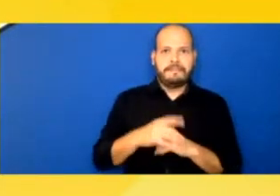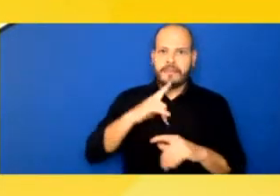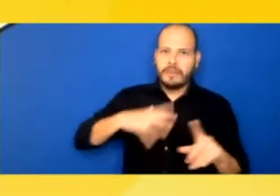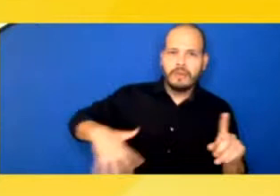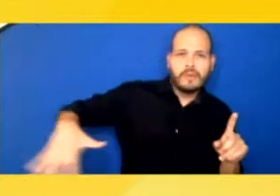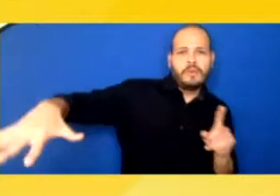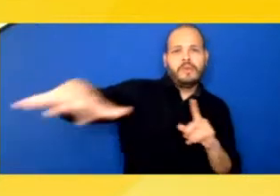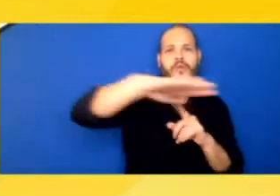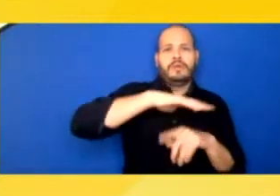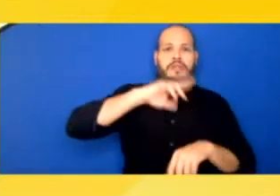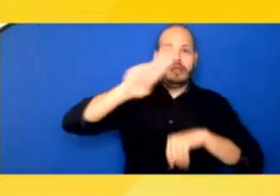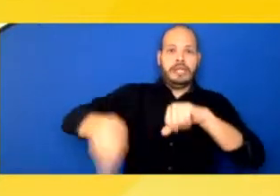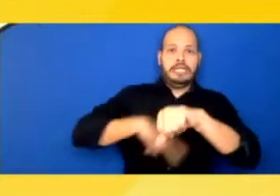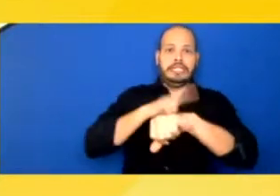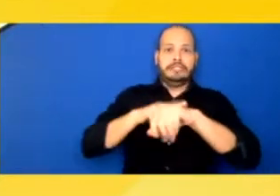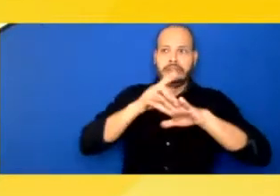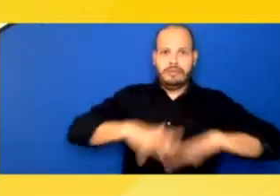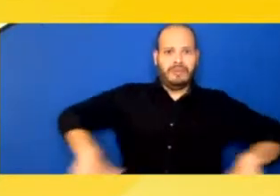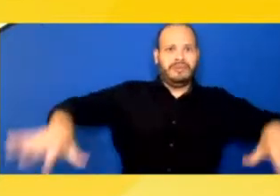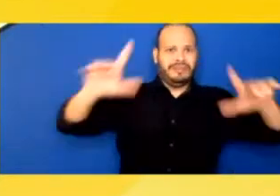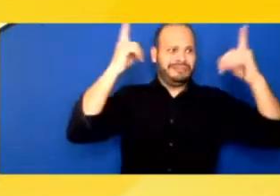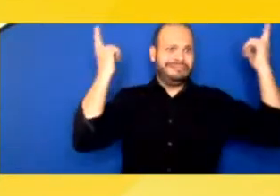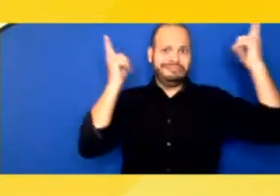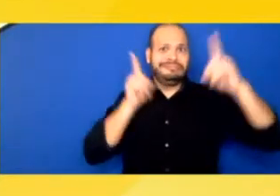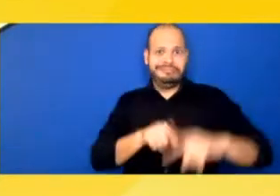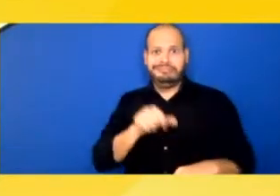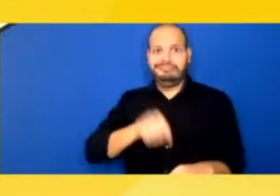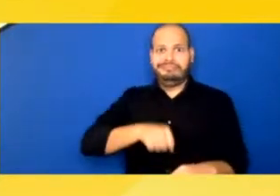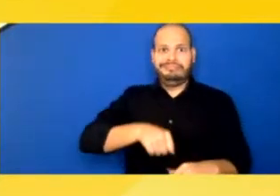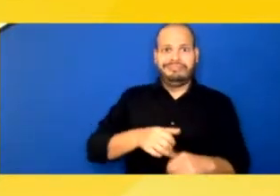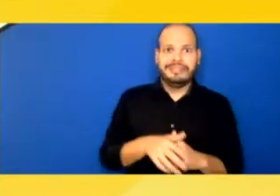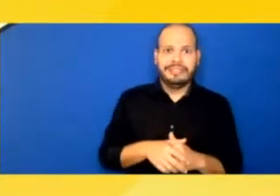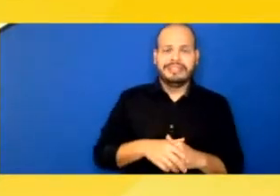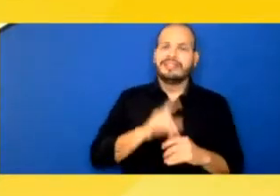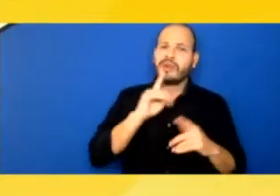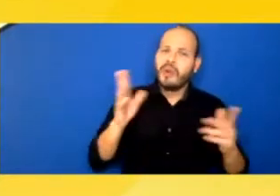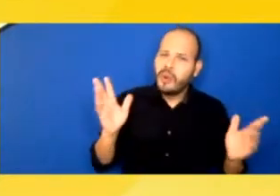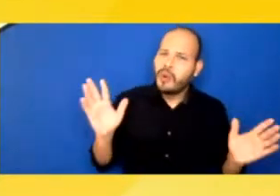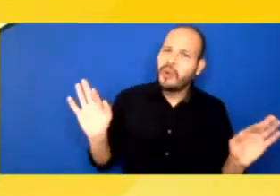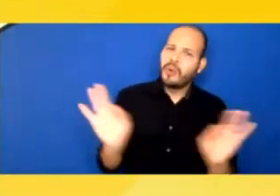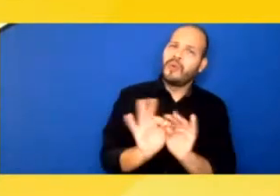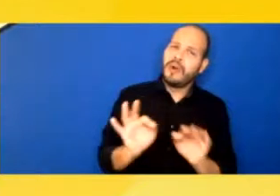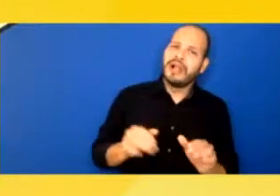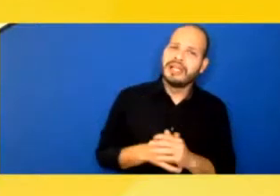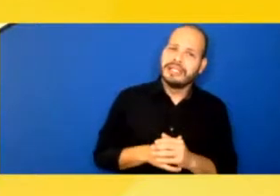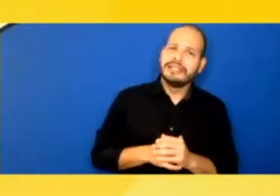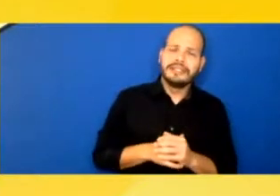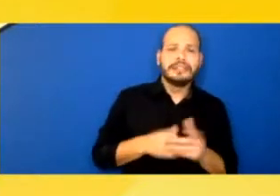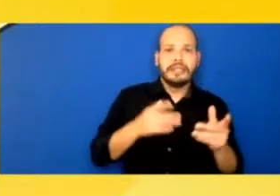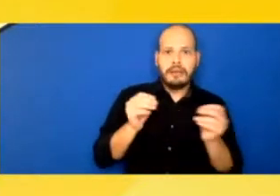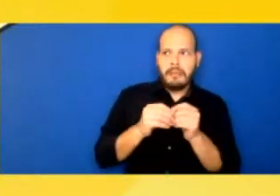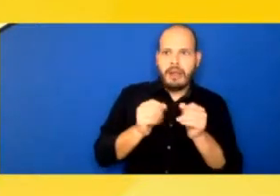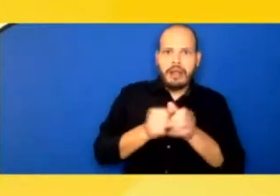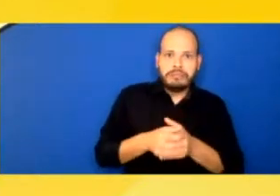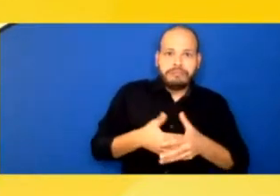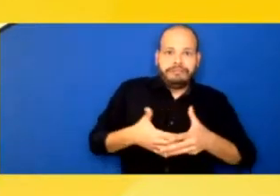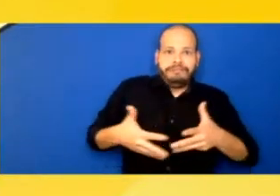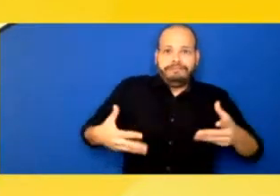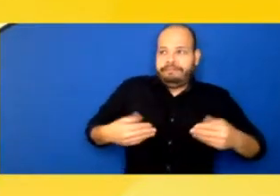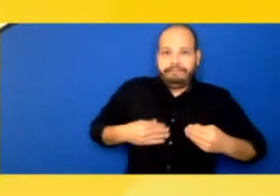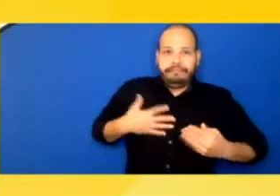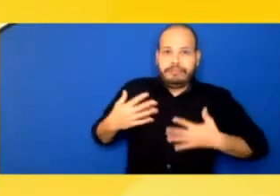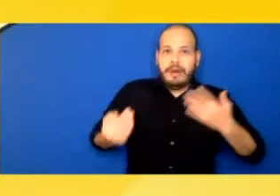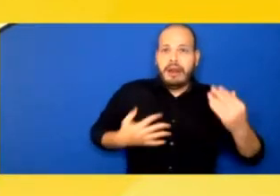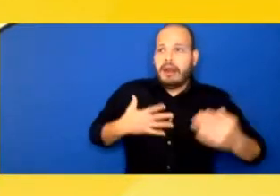times when we unite and organize and mobilize and unleash and enlarge and enliven an electorate that can change our entire